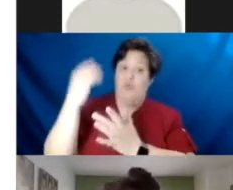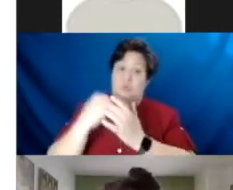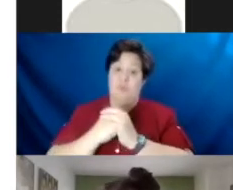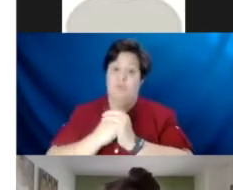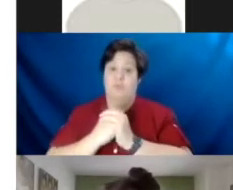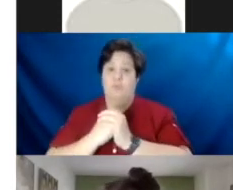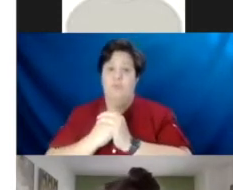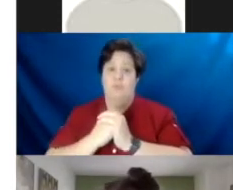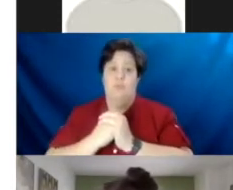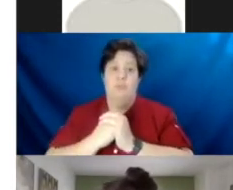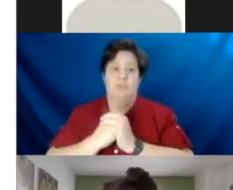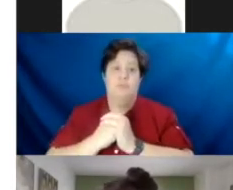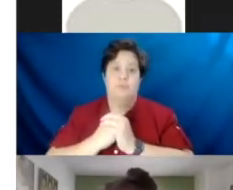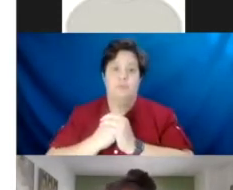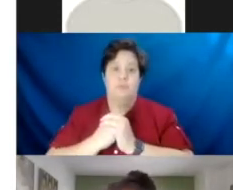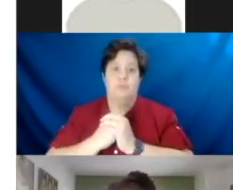please.